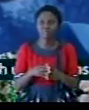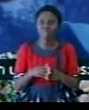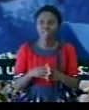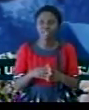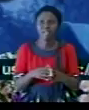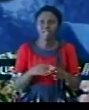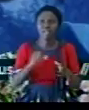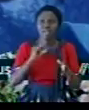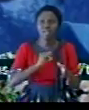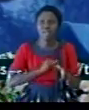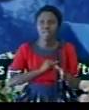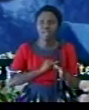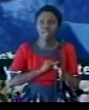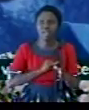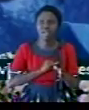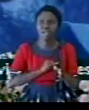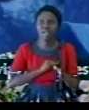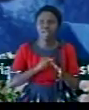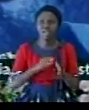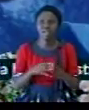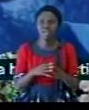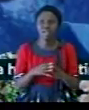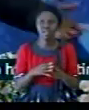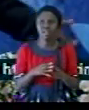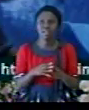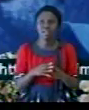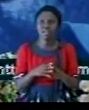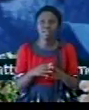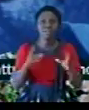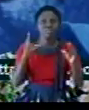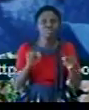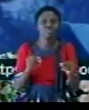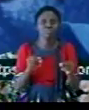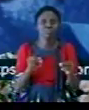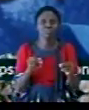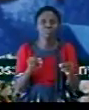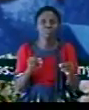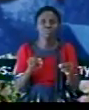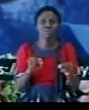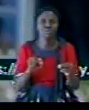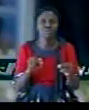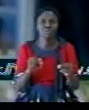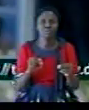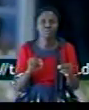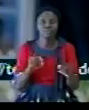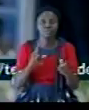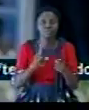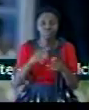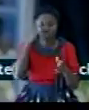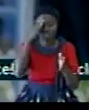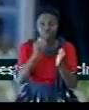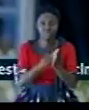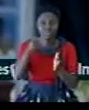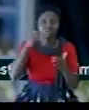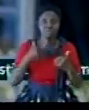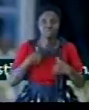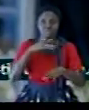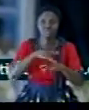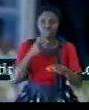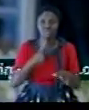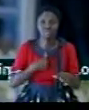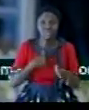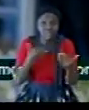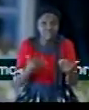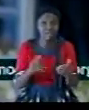I have been doing vigil here now with choir. No relapse. In fact, to show that God has so much restored me, I could sleep